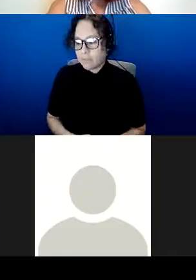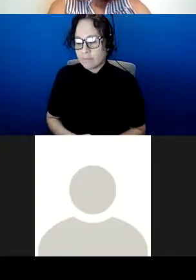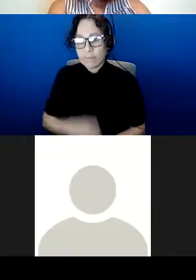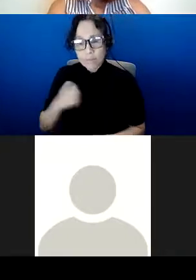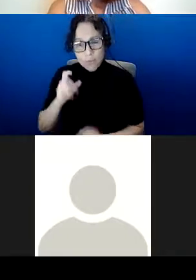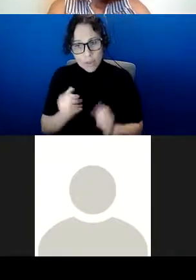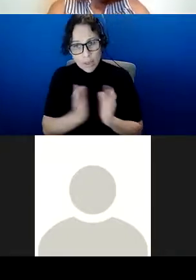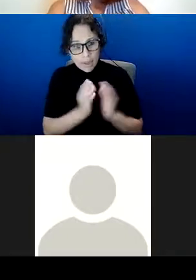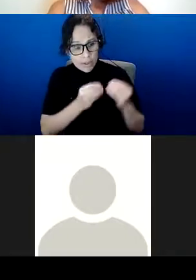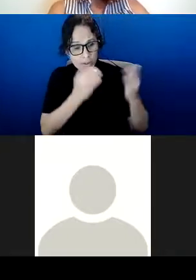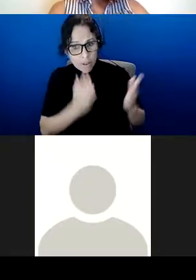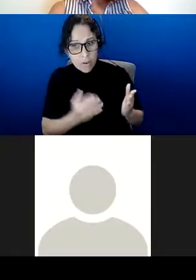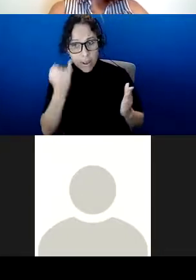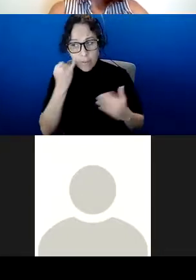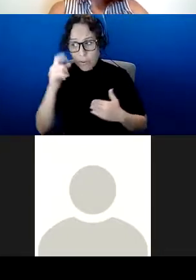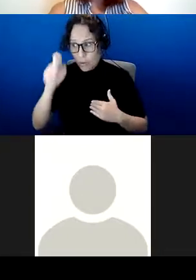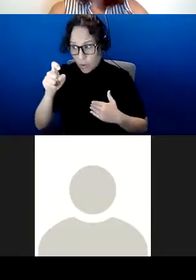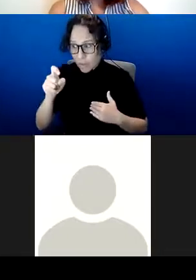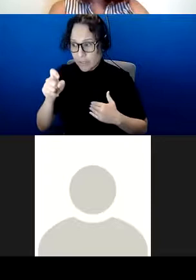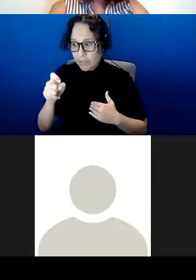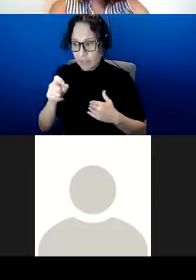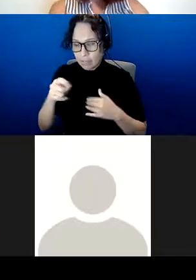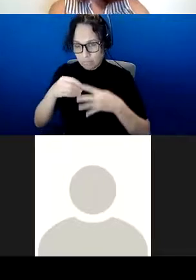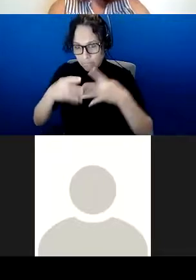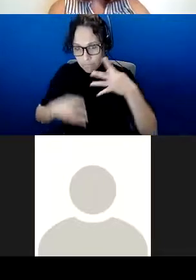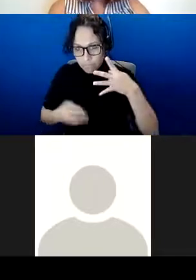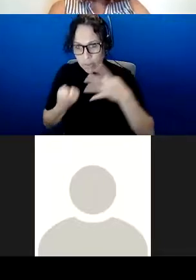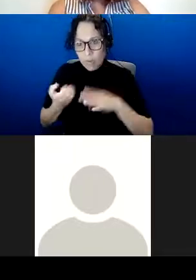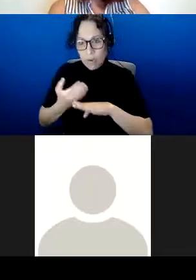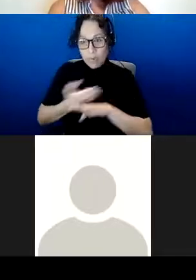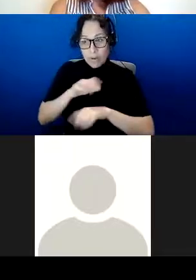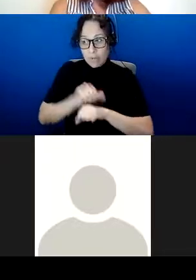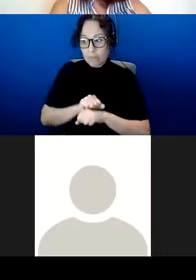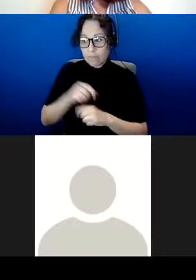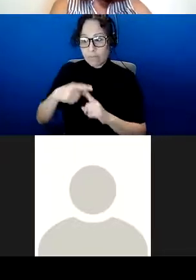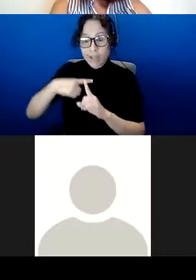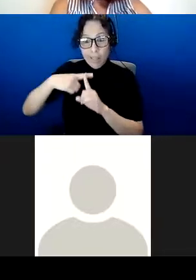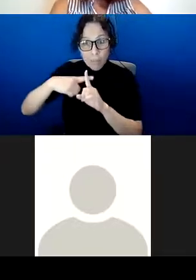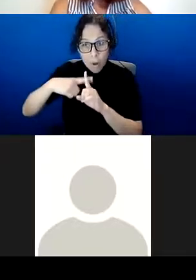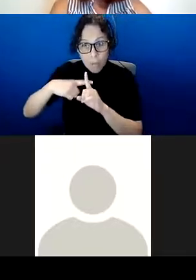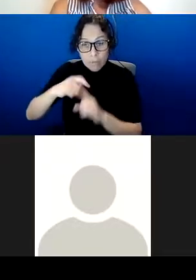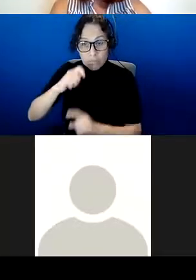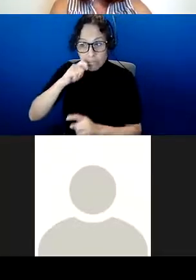going to need the following equipment before the appointment: a thermometer, a